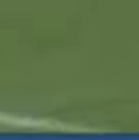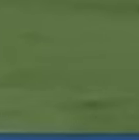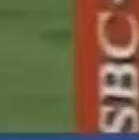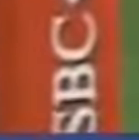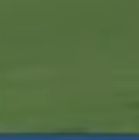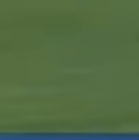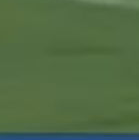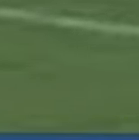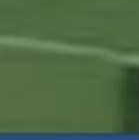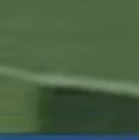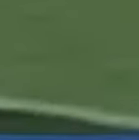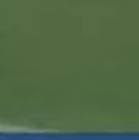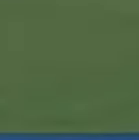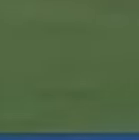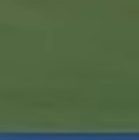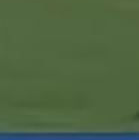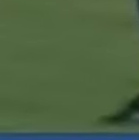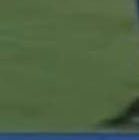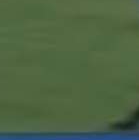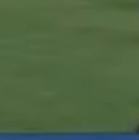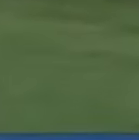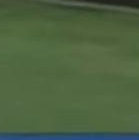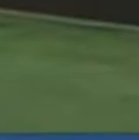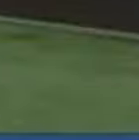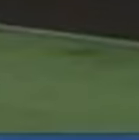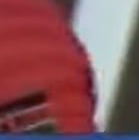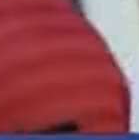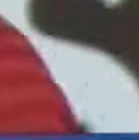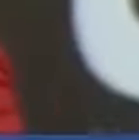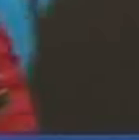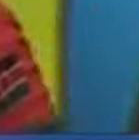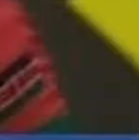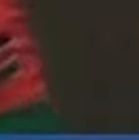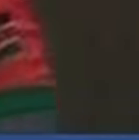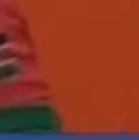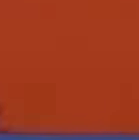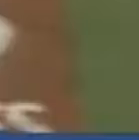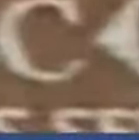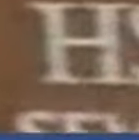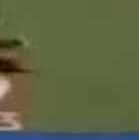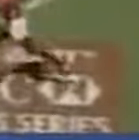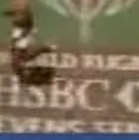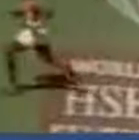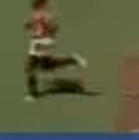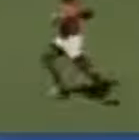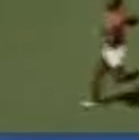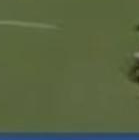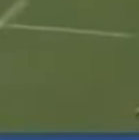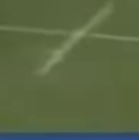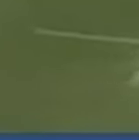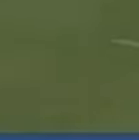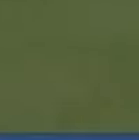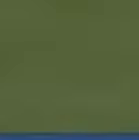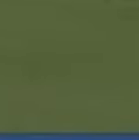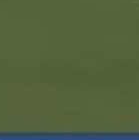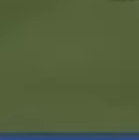Aoti's going to make a game of it for Kenya. Two to run. A ton of time left. Oh, look, ball out to